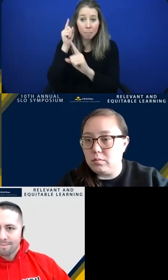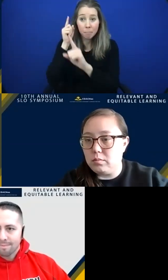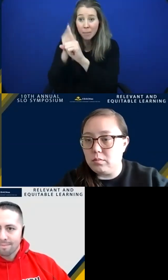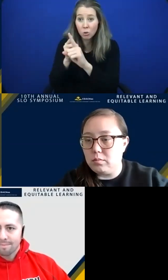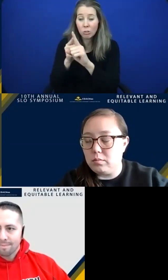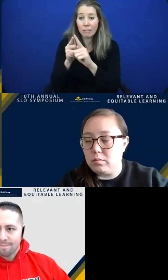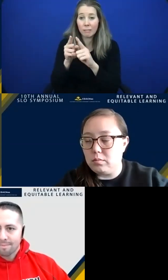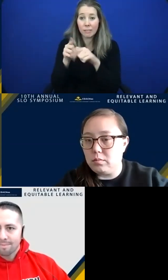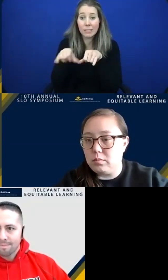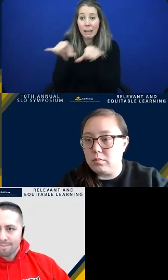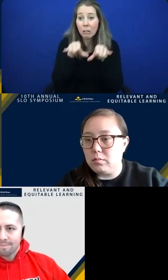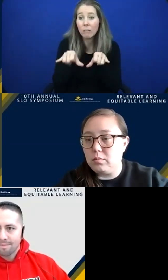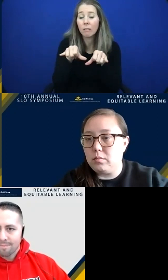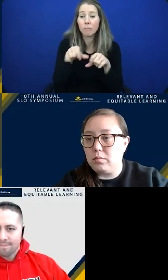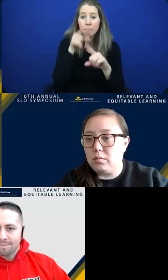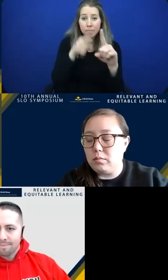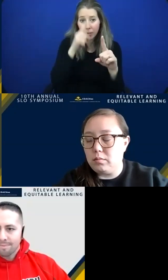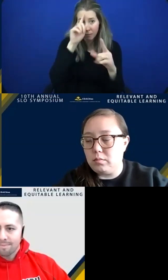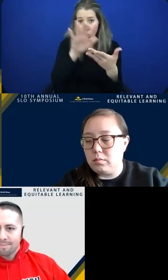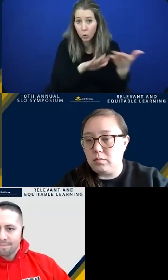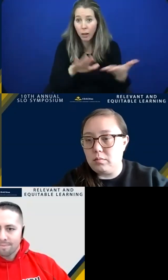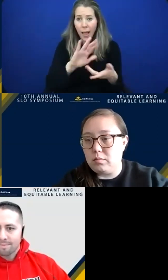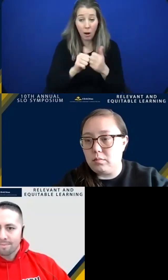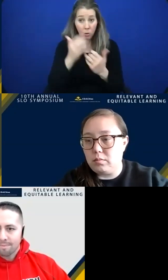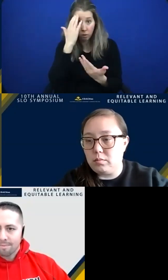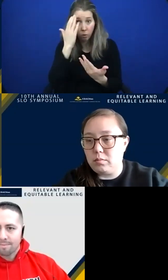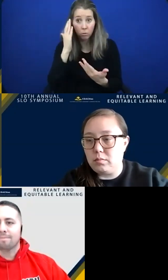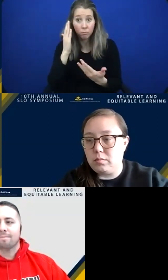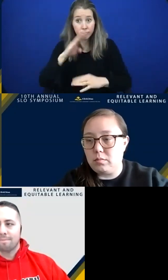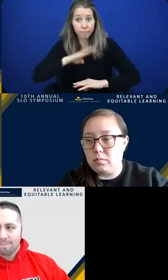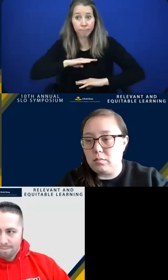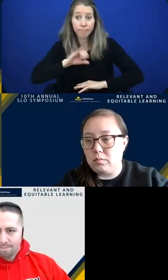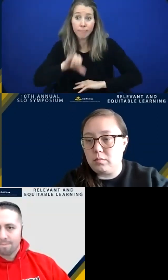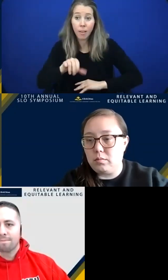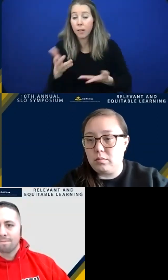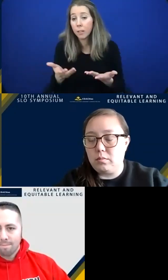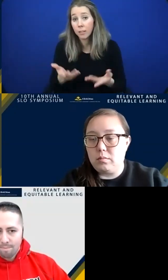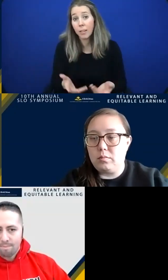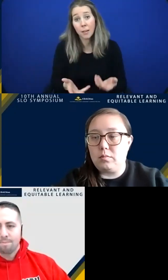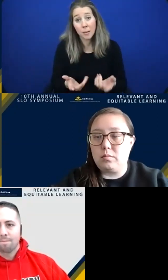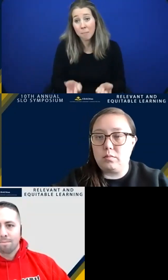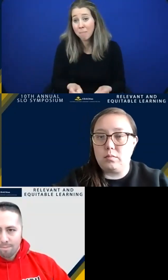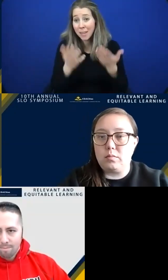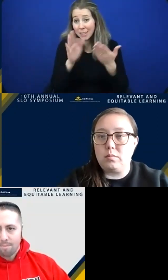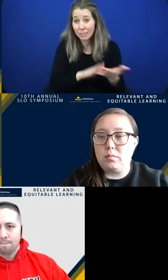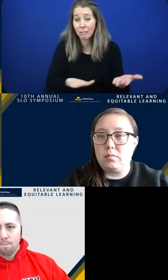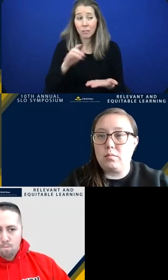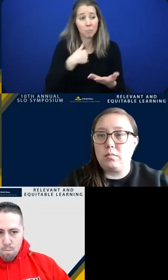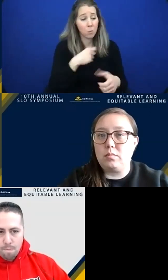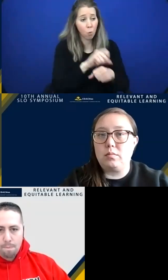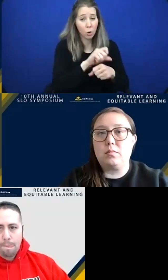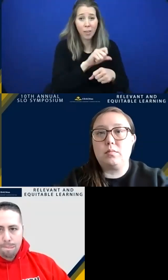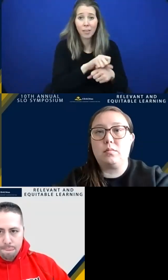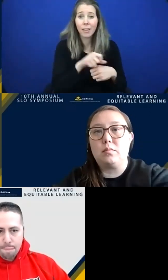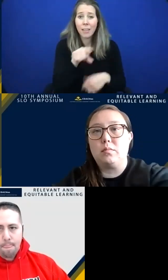mission of your institution, and then how do you know that you're meeting it? And for the majority, all of the colleges that I work with, they